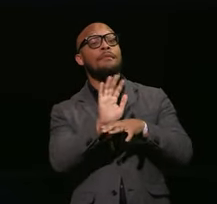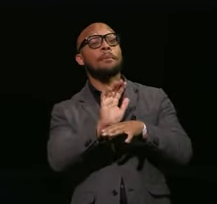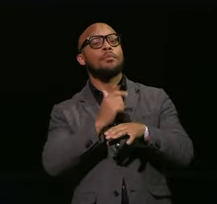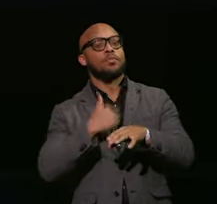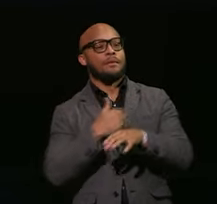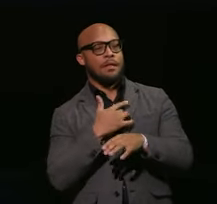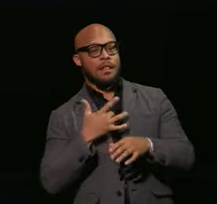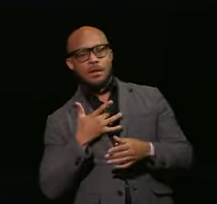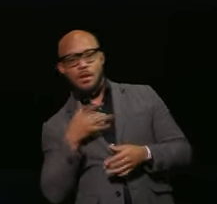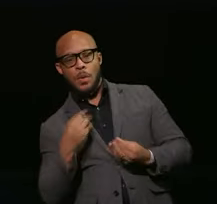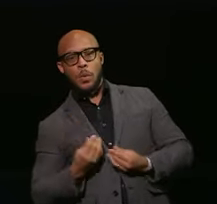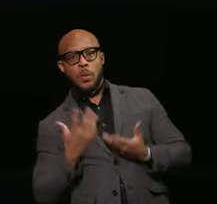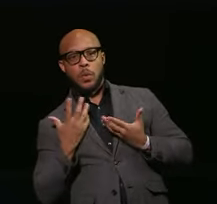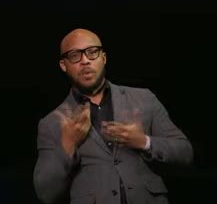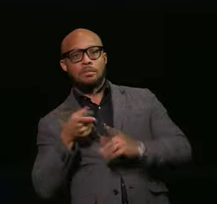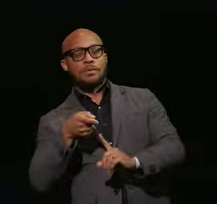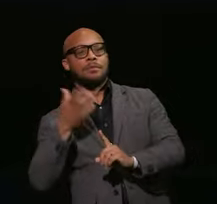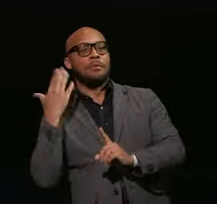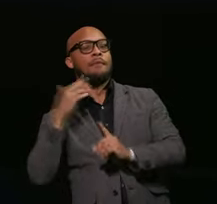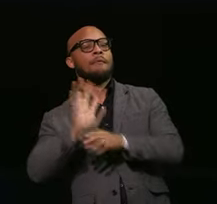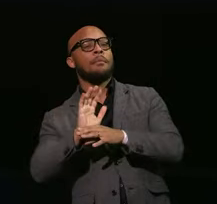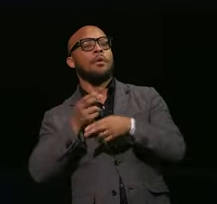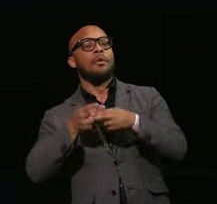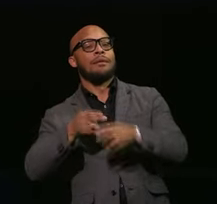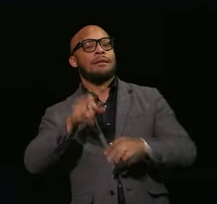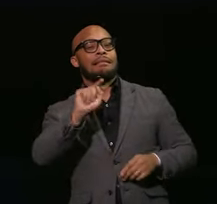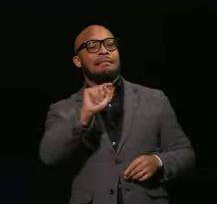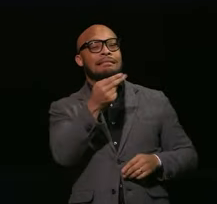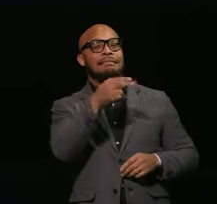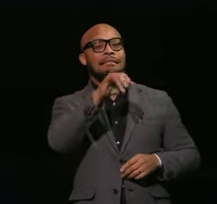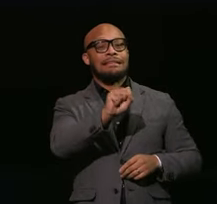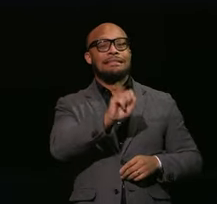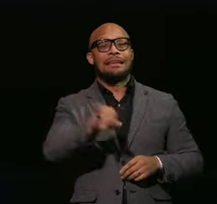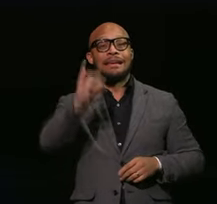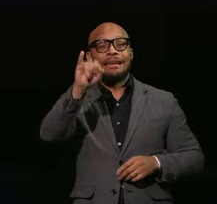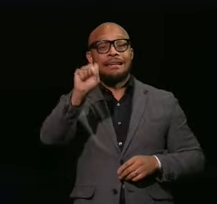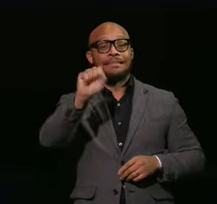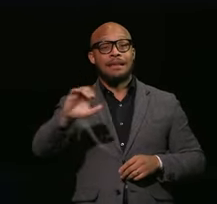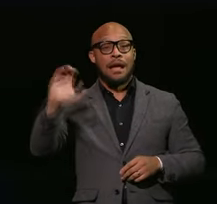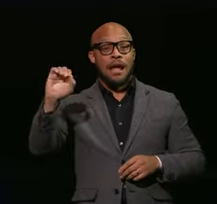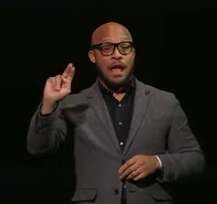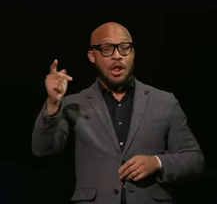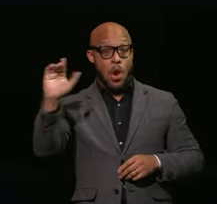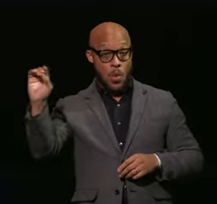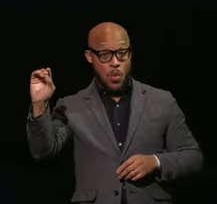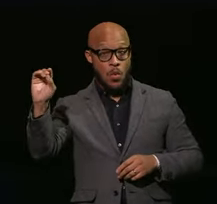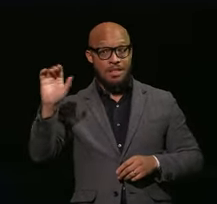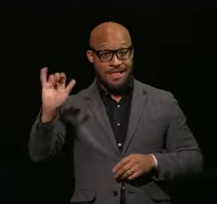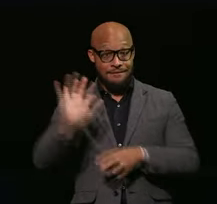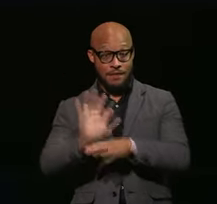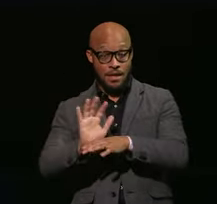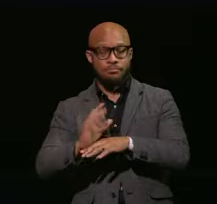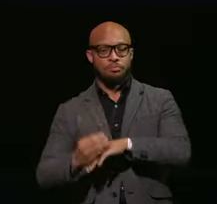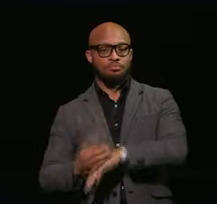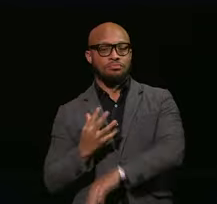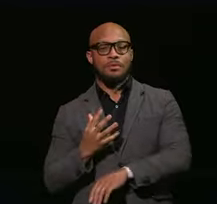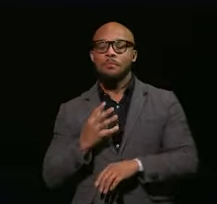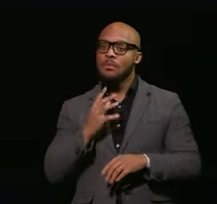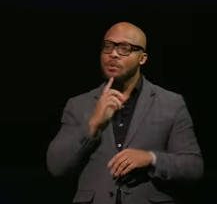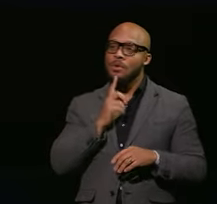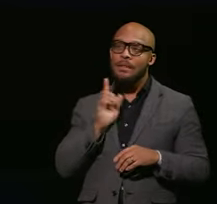this point. Yeah, that was really the film we watched at that time. But this was something new that we were doing because, you